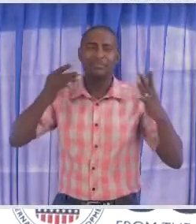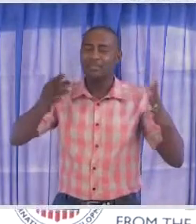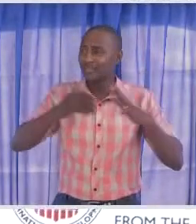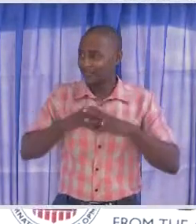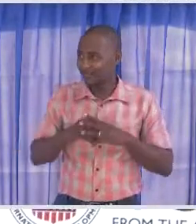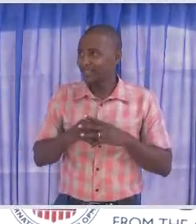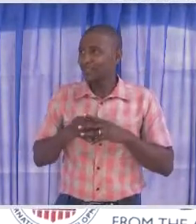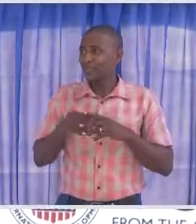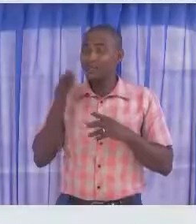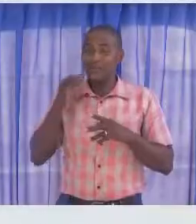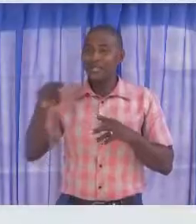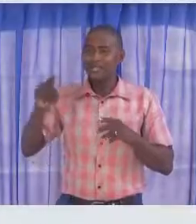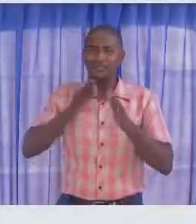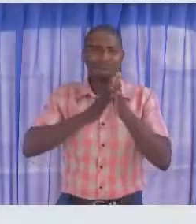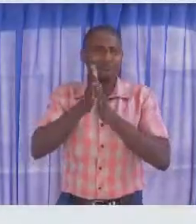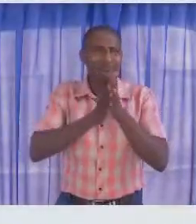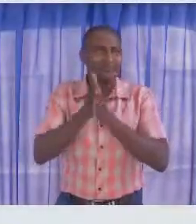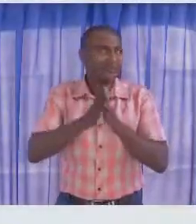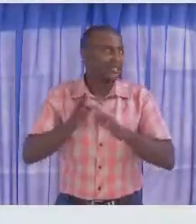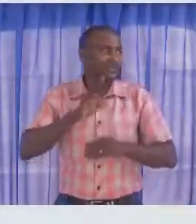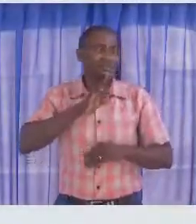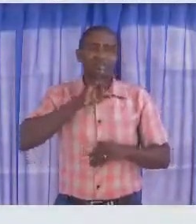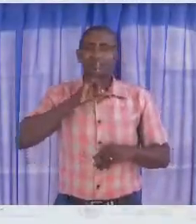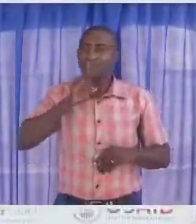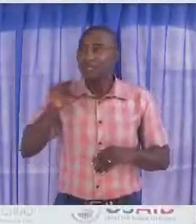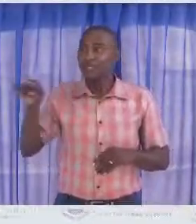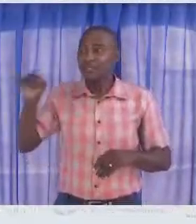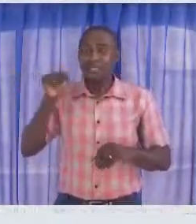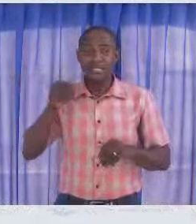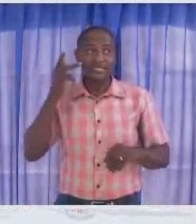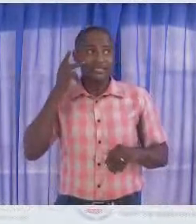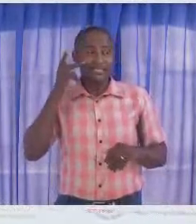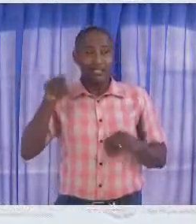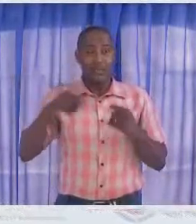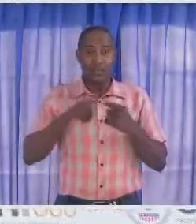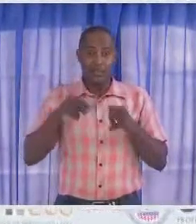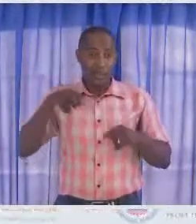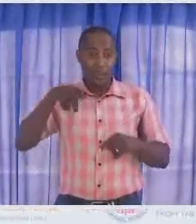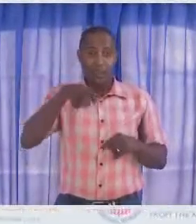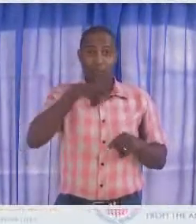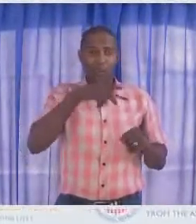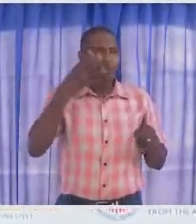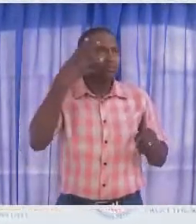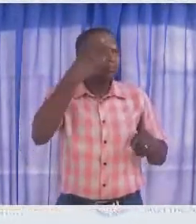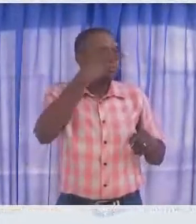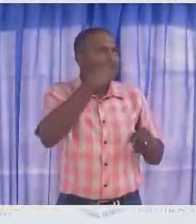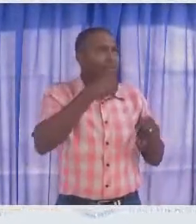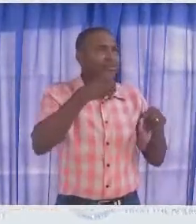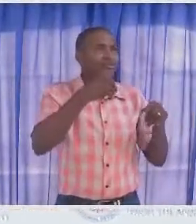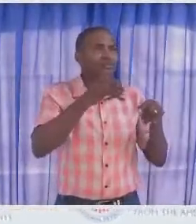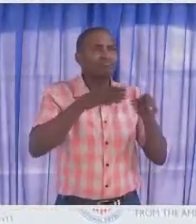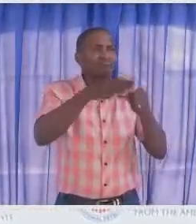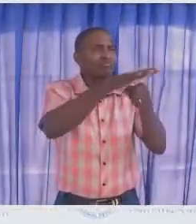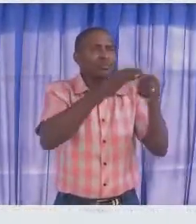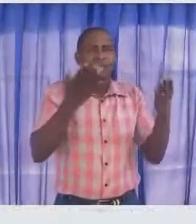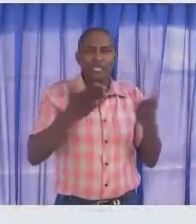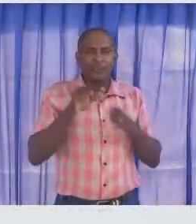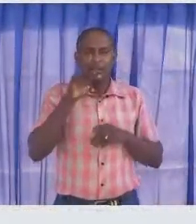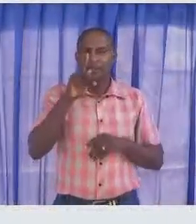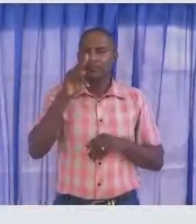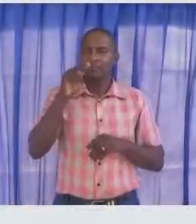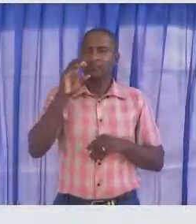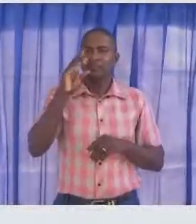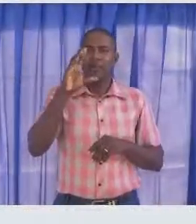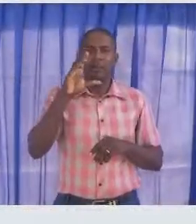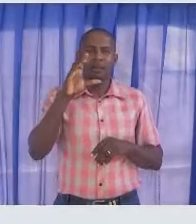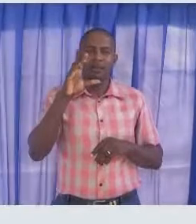so passionate. And it is true. And you can see it when you walk the grounds, the beautiful grounds here at Knockalva. So tell us about Knockalva. Tell